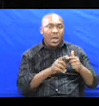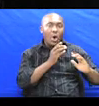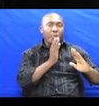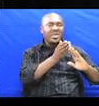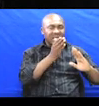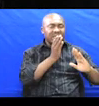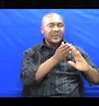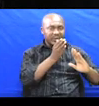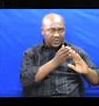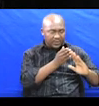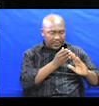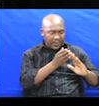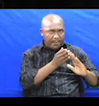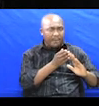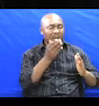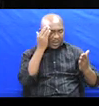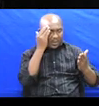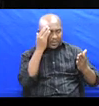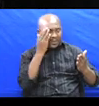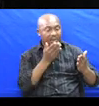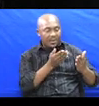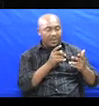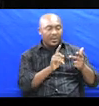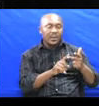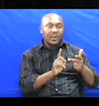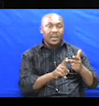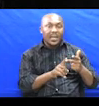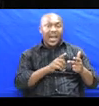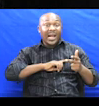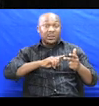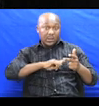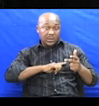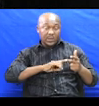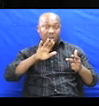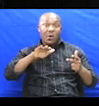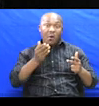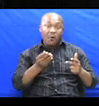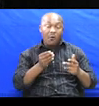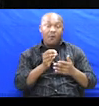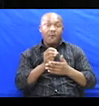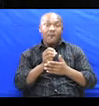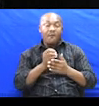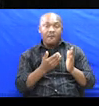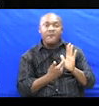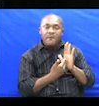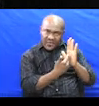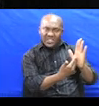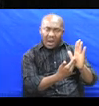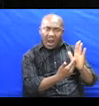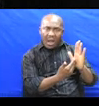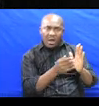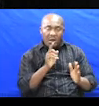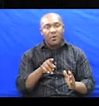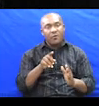we saw the objectives for the establishment of colonial economy in Africa, as well as the characteristics or